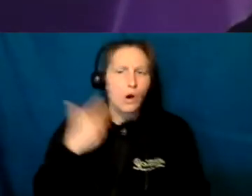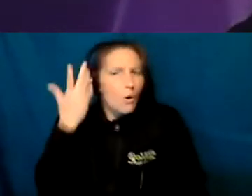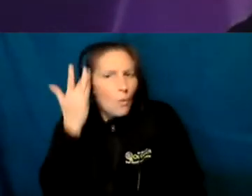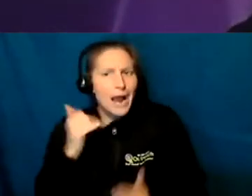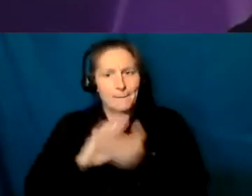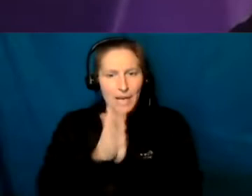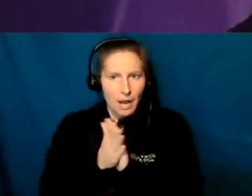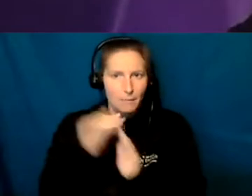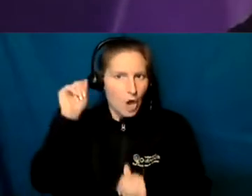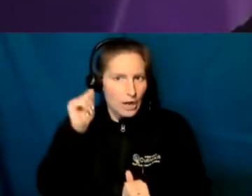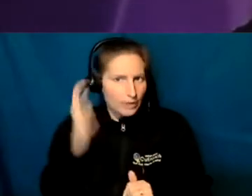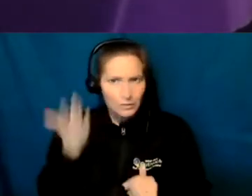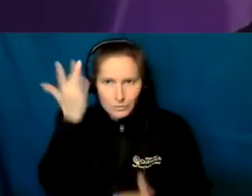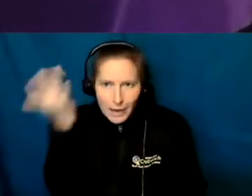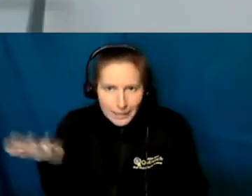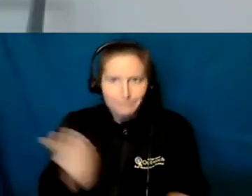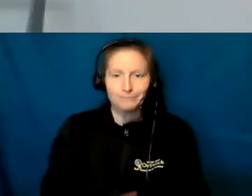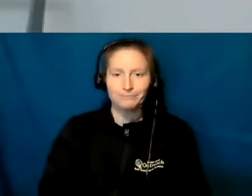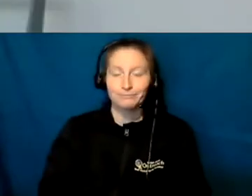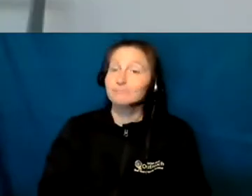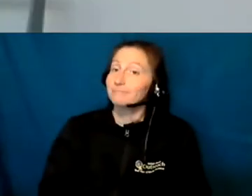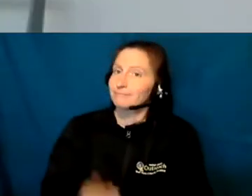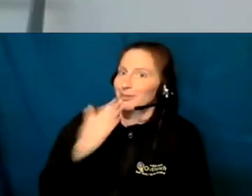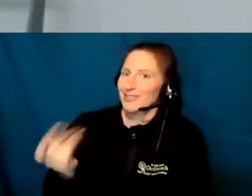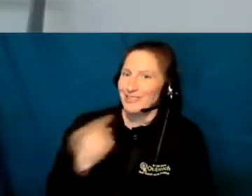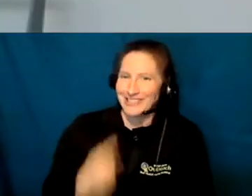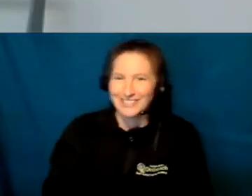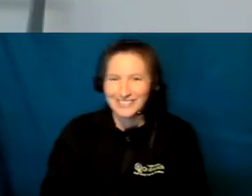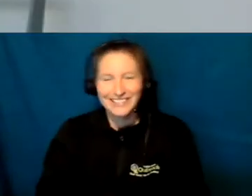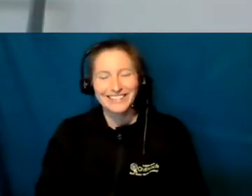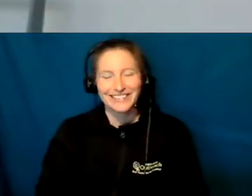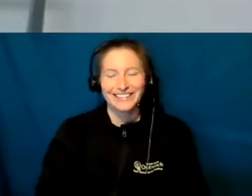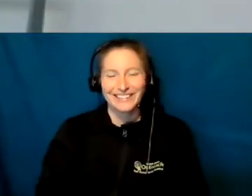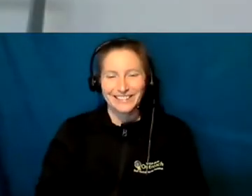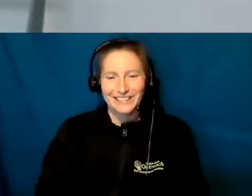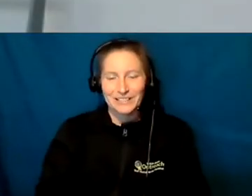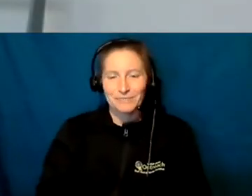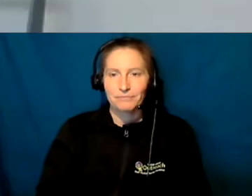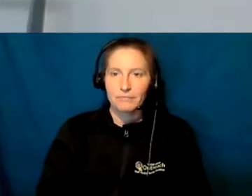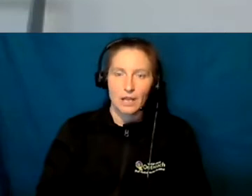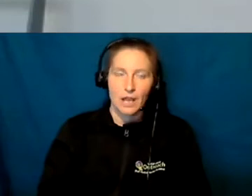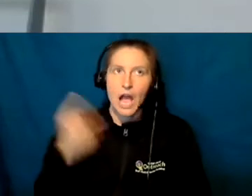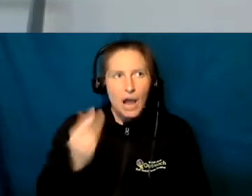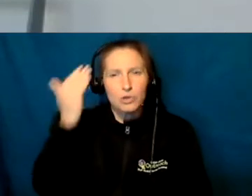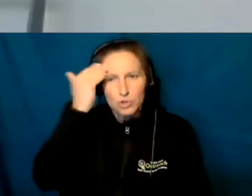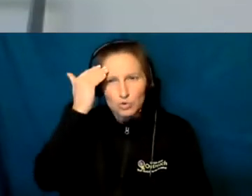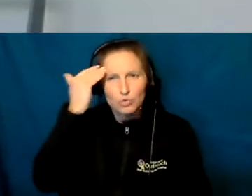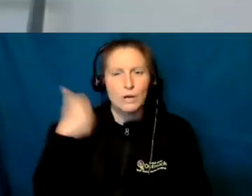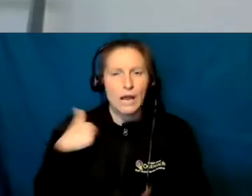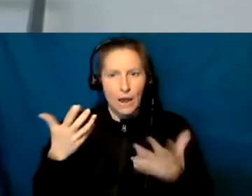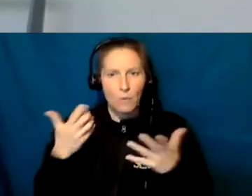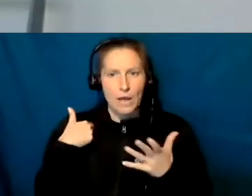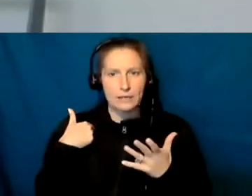this particular career? Yeah, that's a good question. I always knew I wanted to be in a